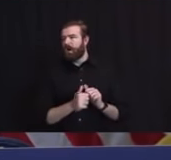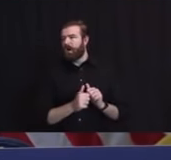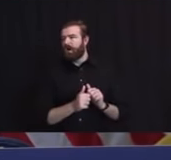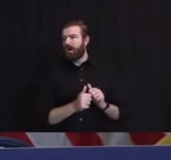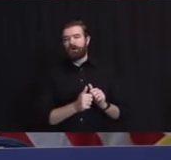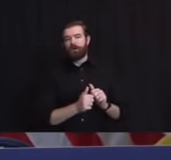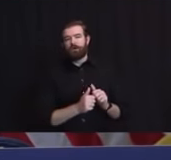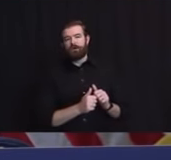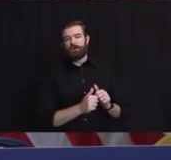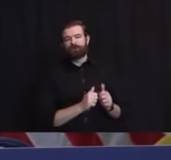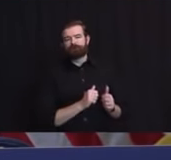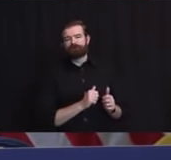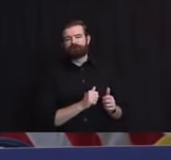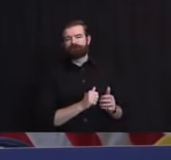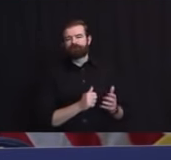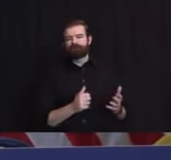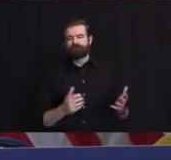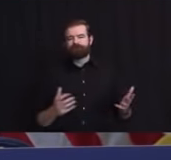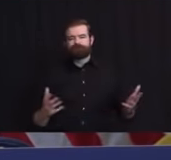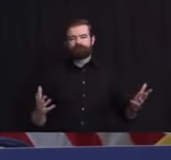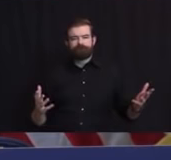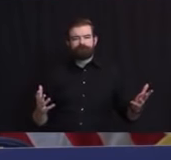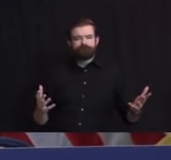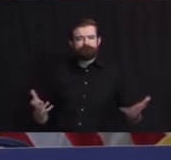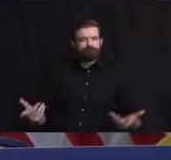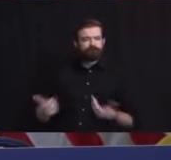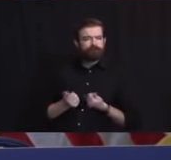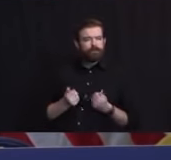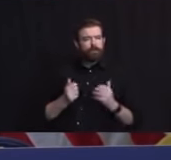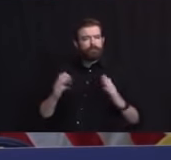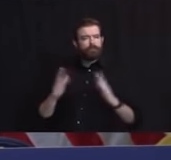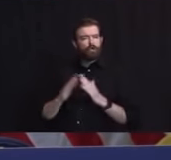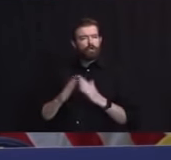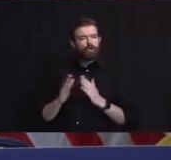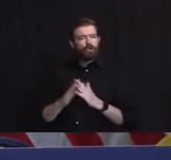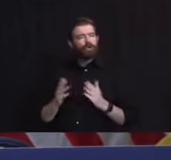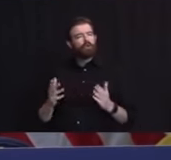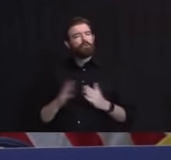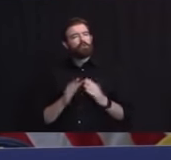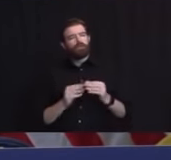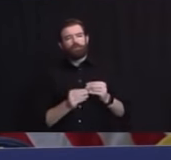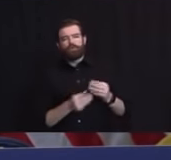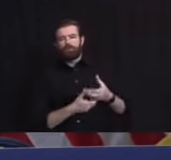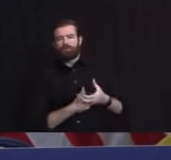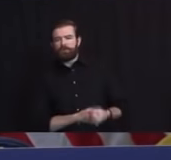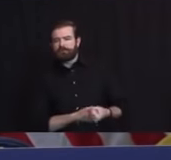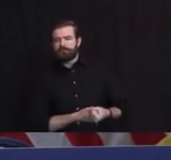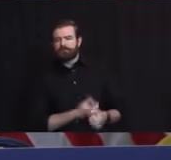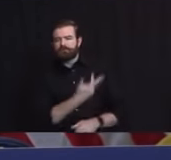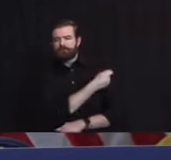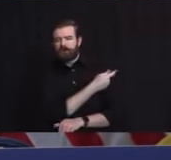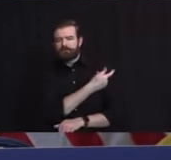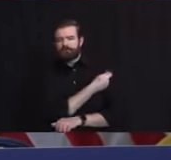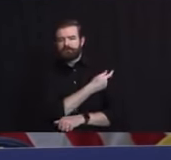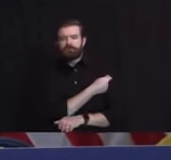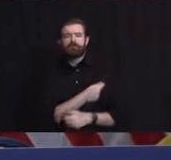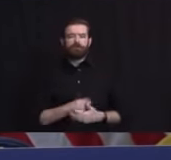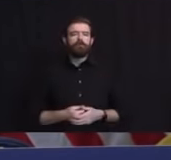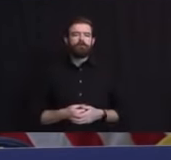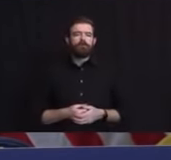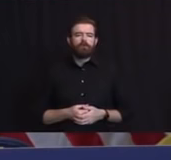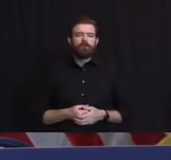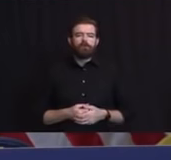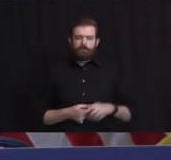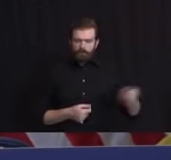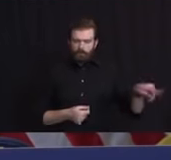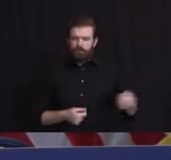with engaging with those that we serve. But a big part of that meeting was their agreeing to assist us with